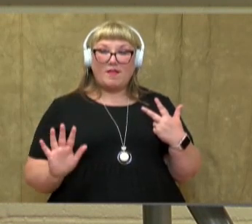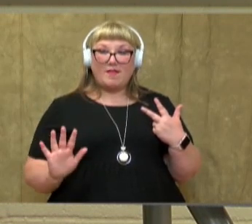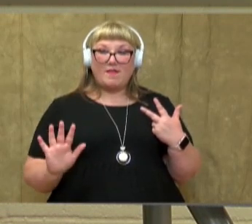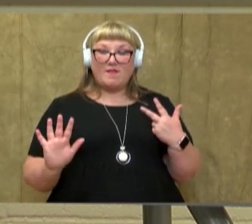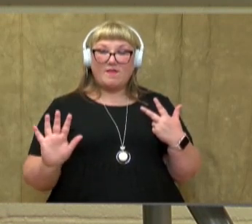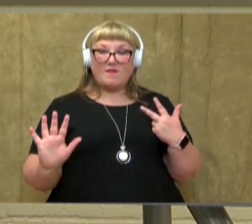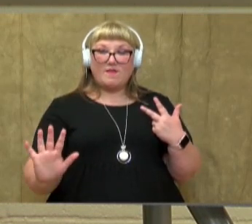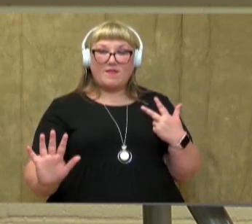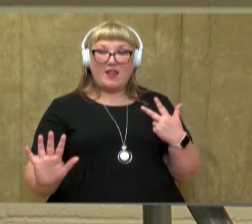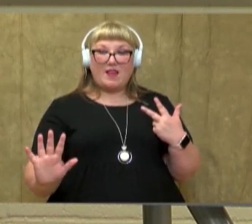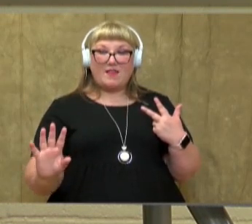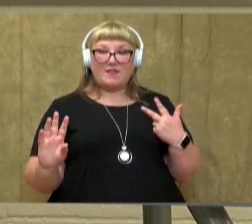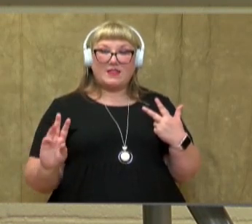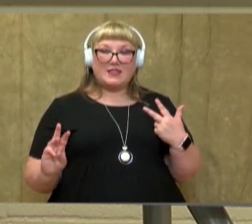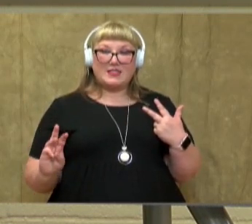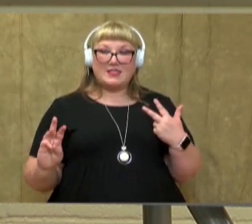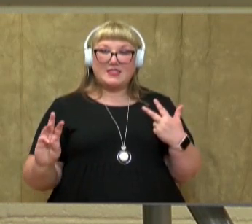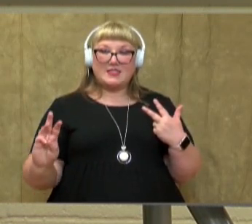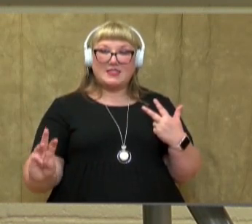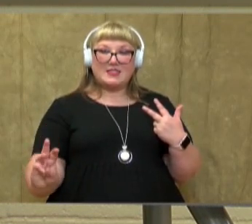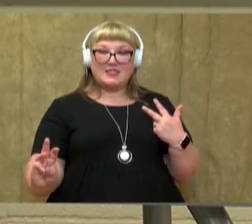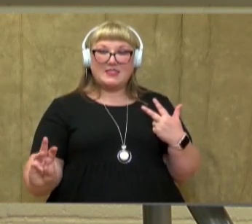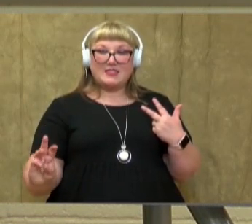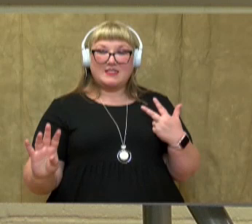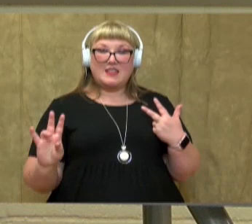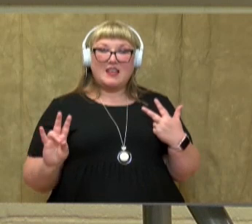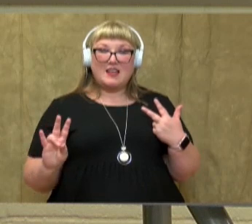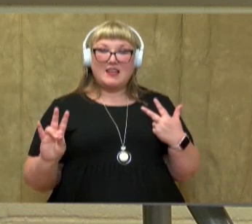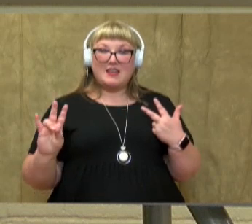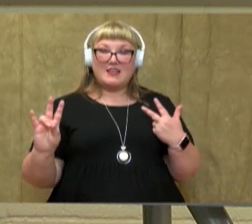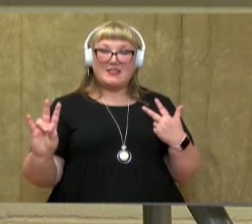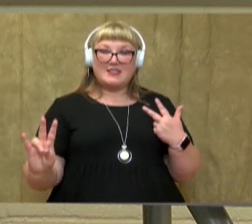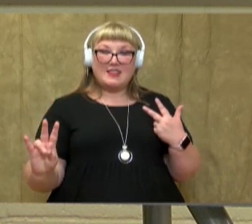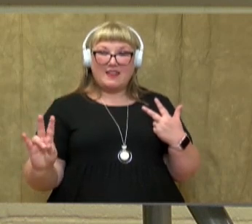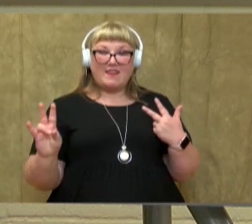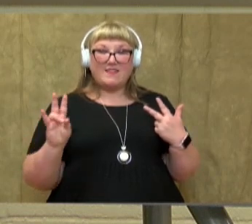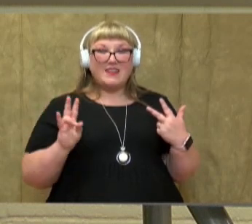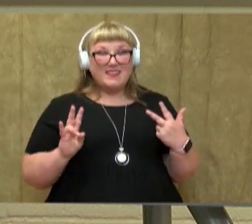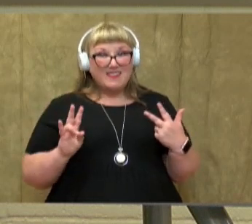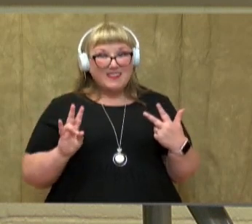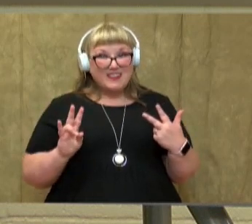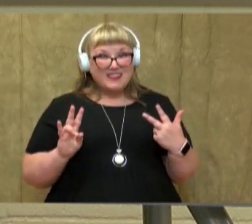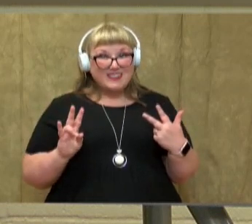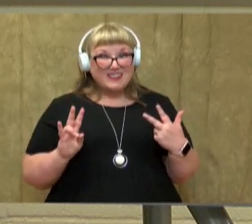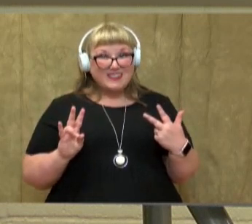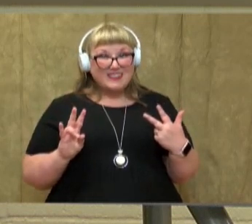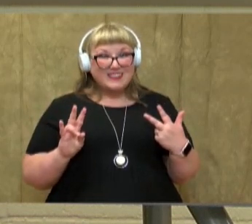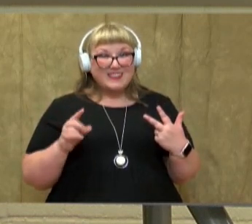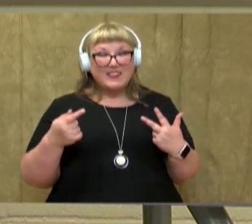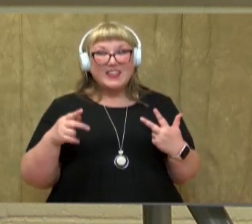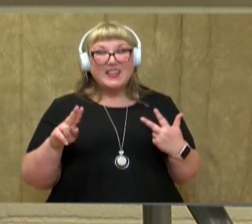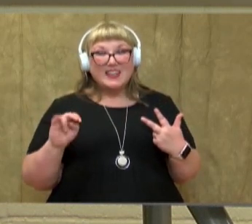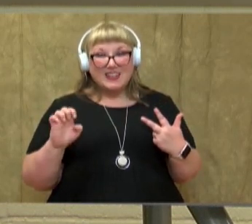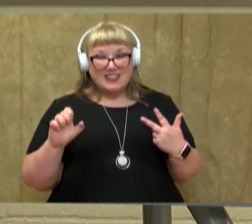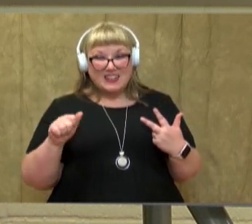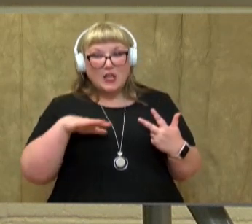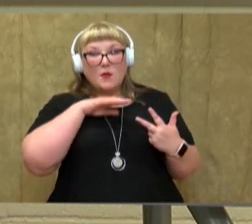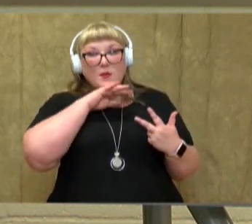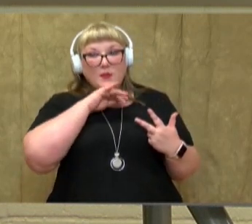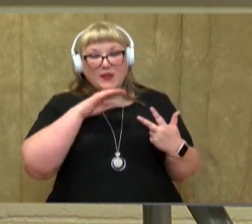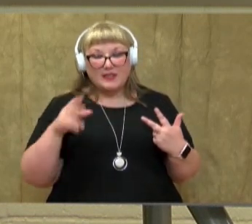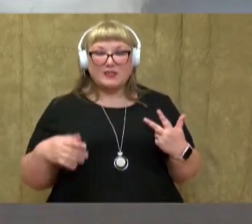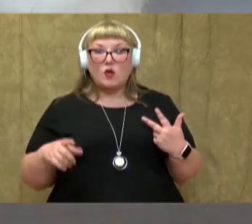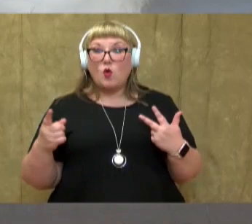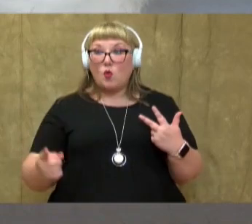four, five, six, seven guinea pigs in our green basket. Let's count as we put them